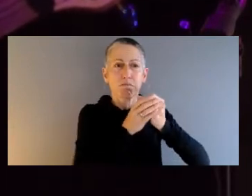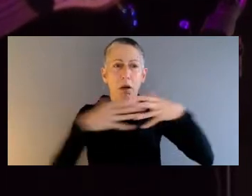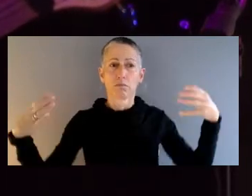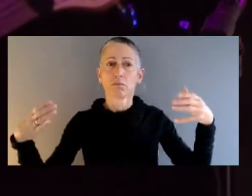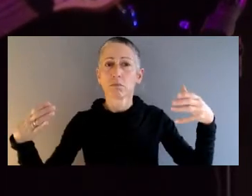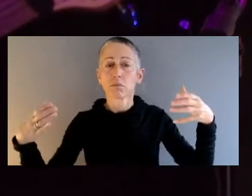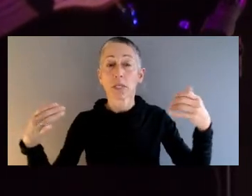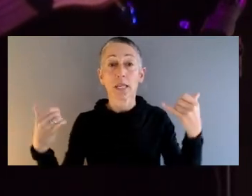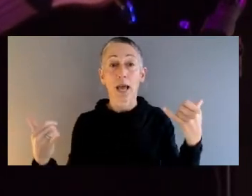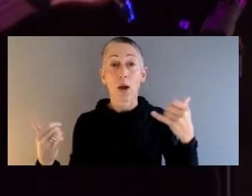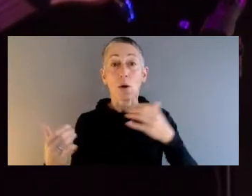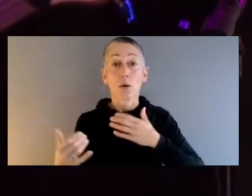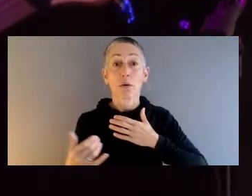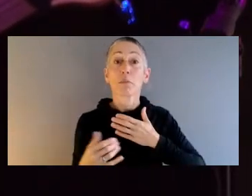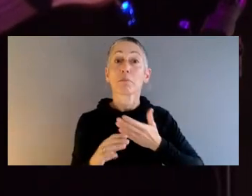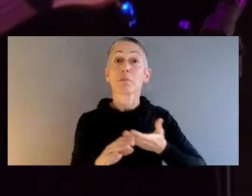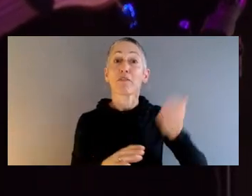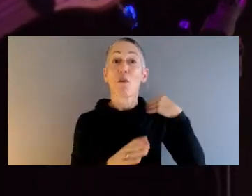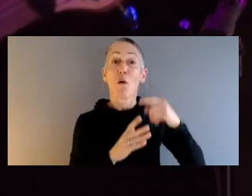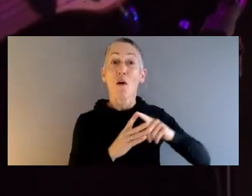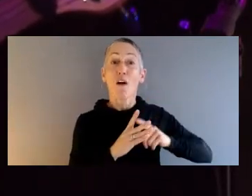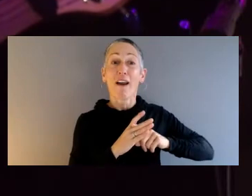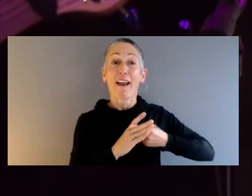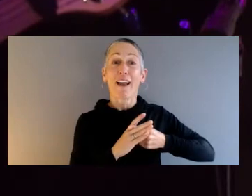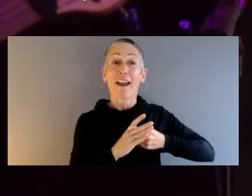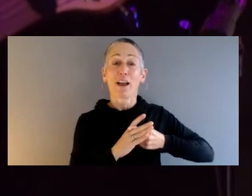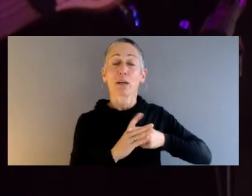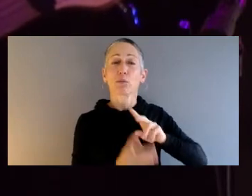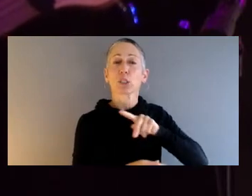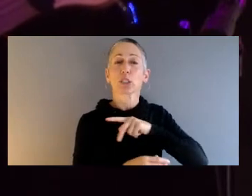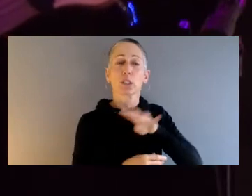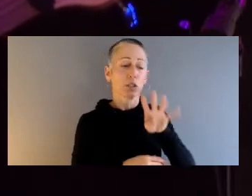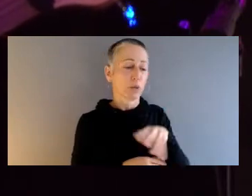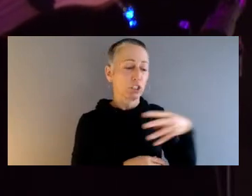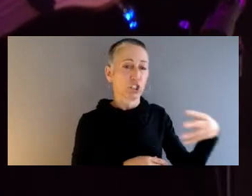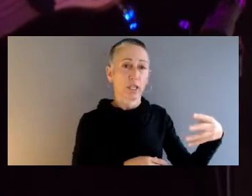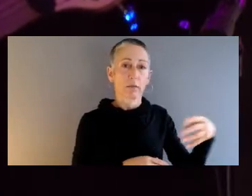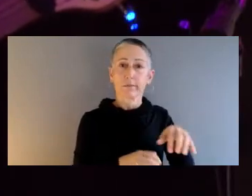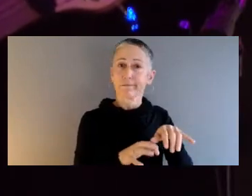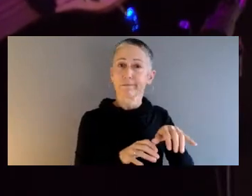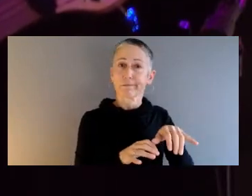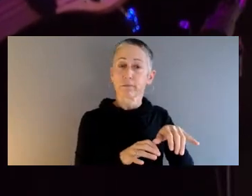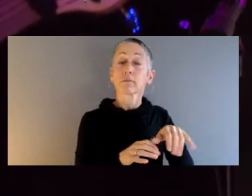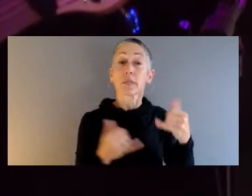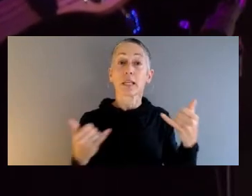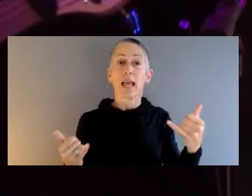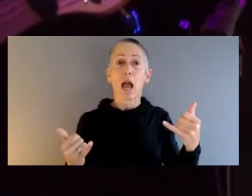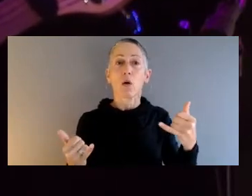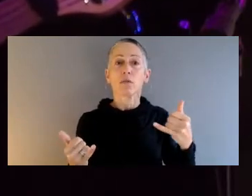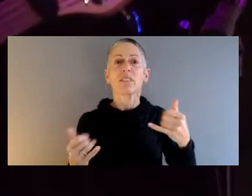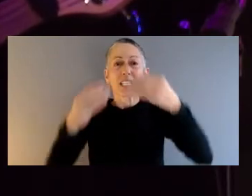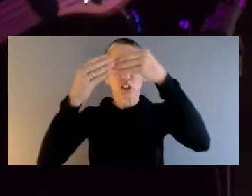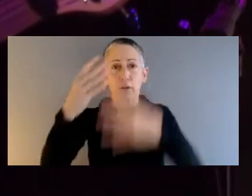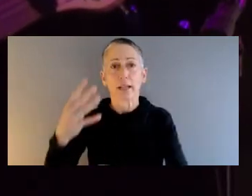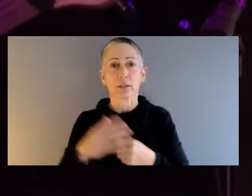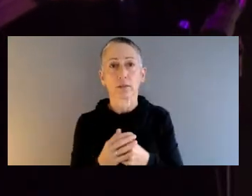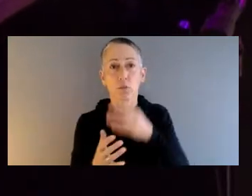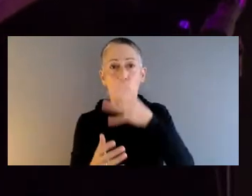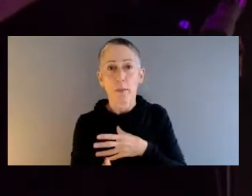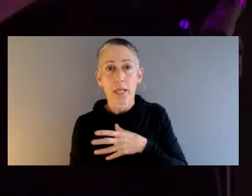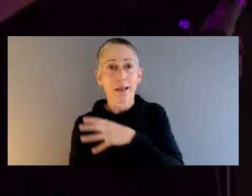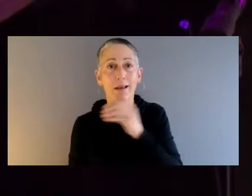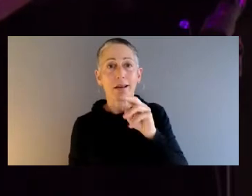personal spreadsheet is now the Maestra Directory. It's a database of women and non-binary musicians that has over